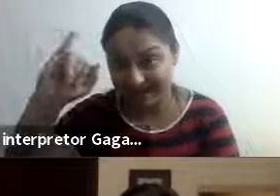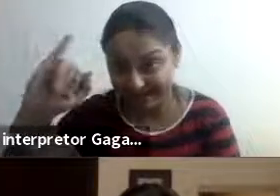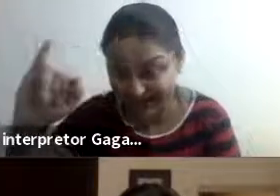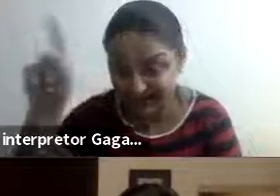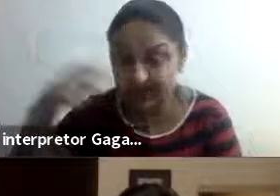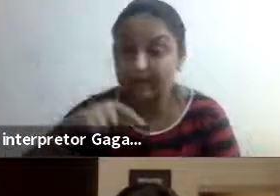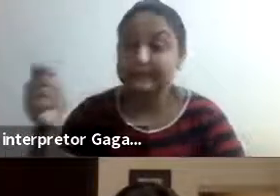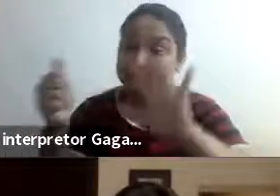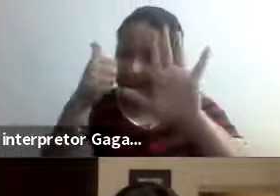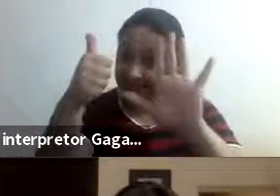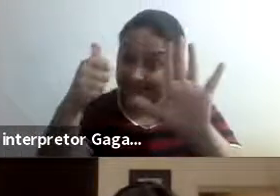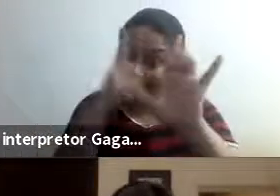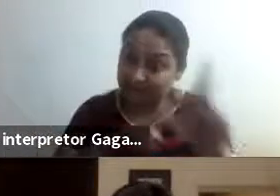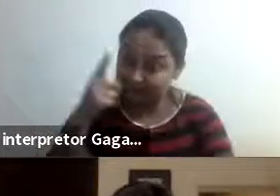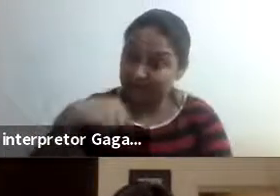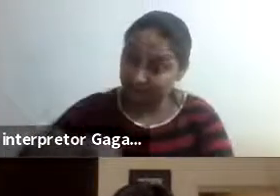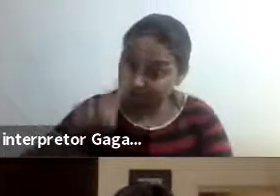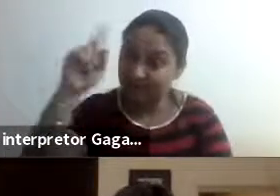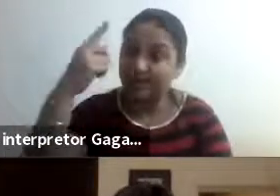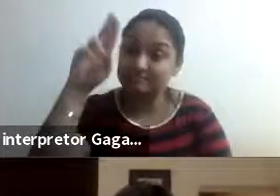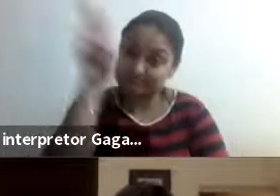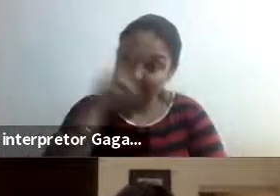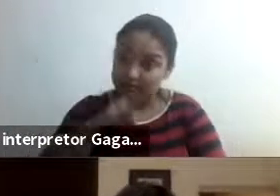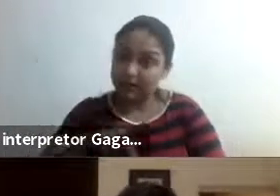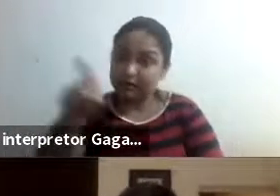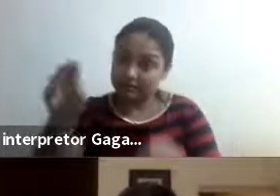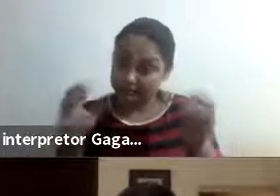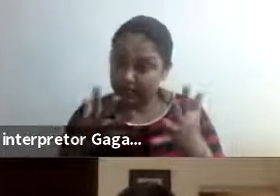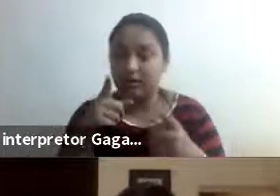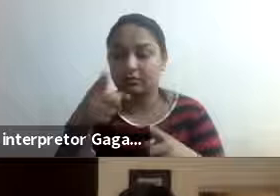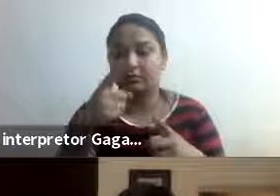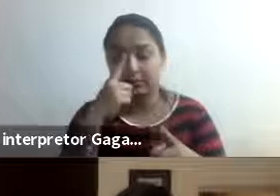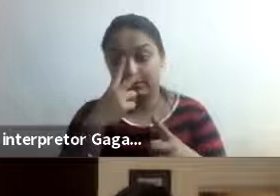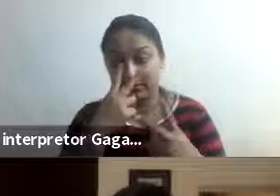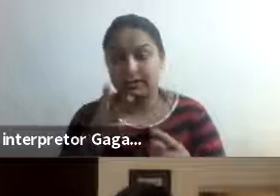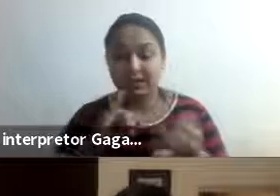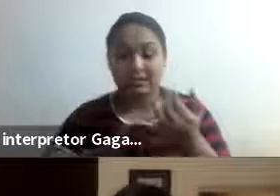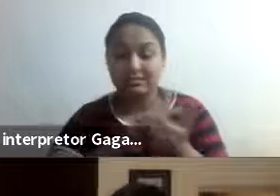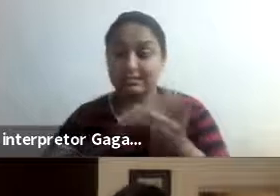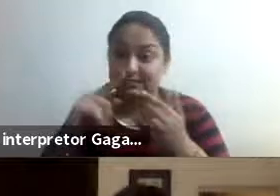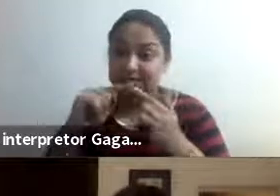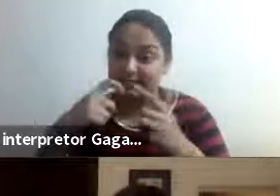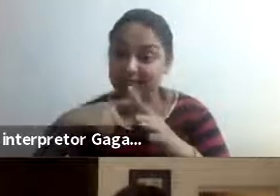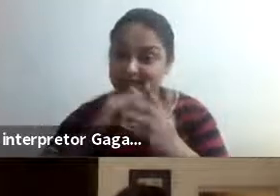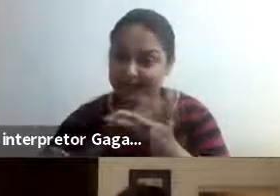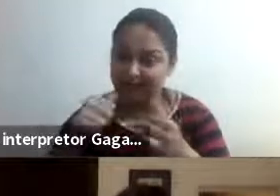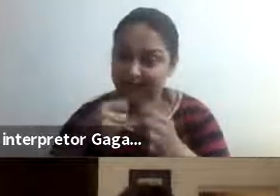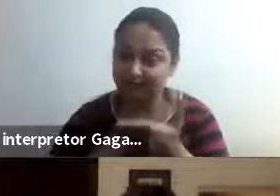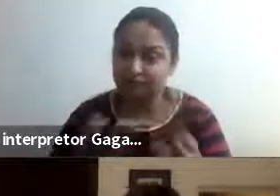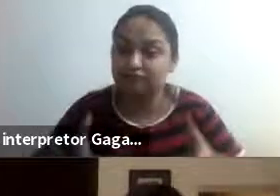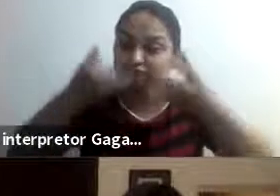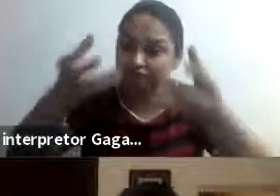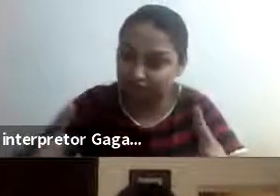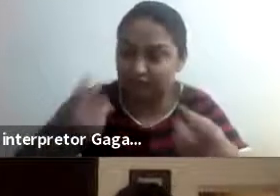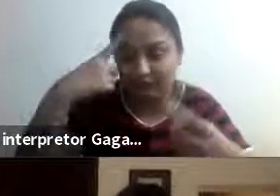she first picks up a paintbrush, she is awarded the Shikhar Samman, and this sort of changes everything for